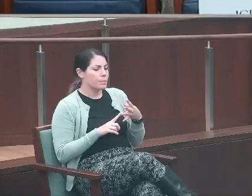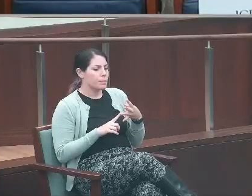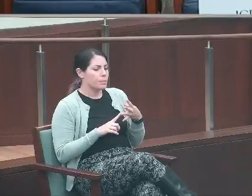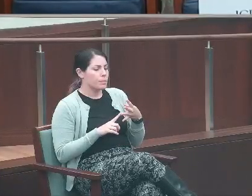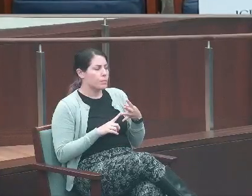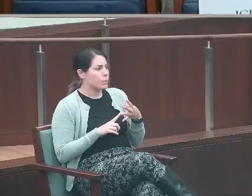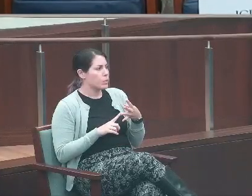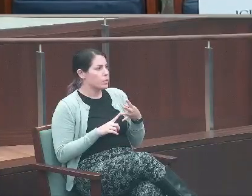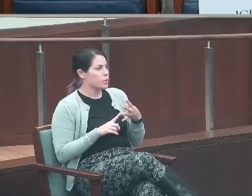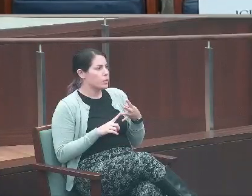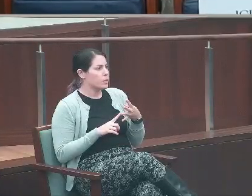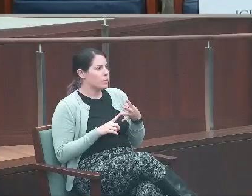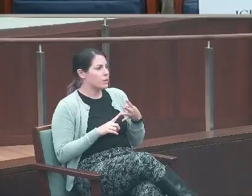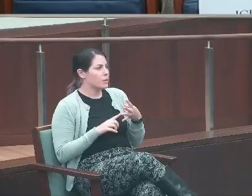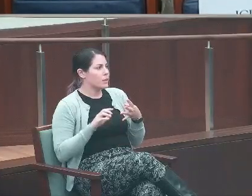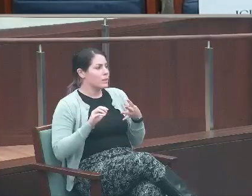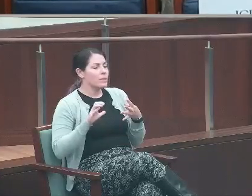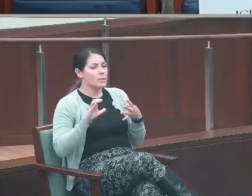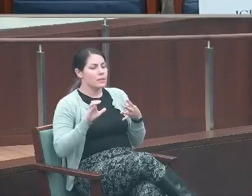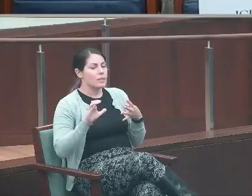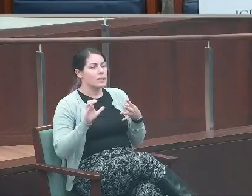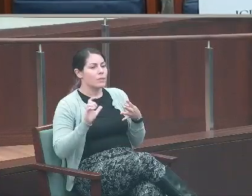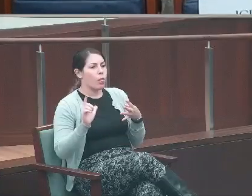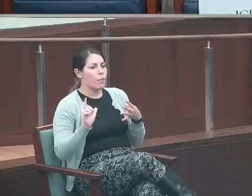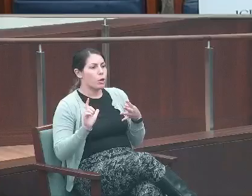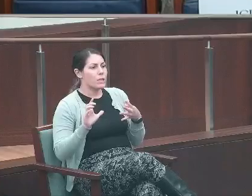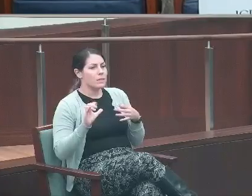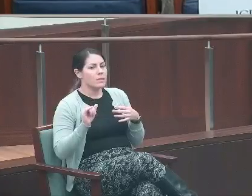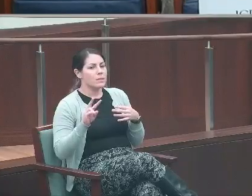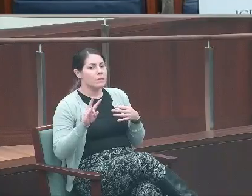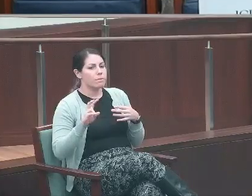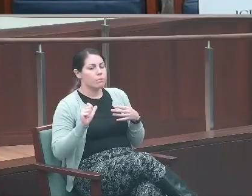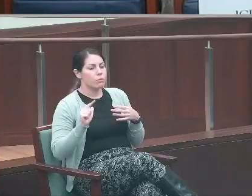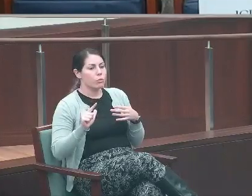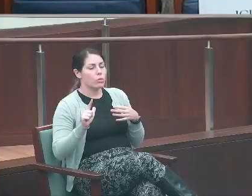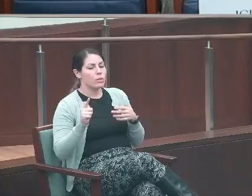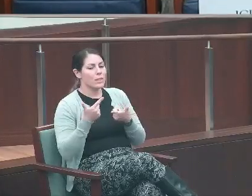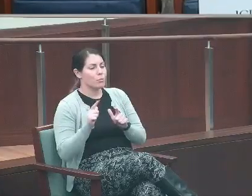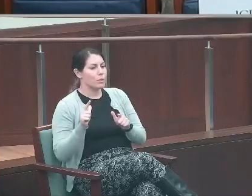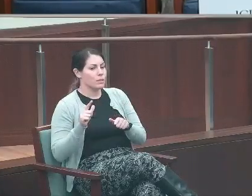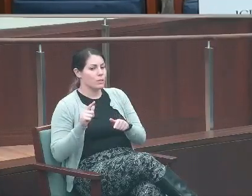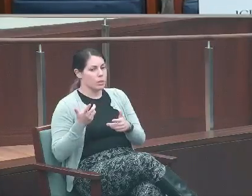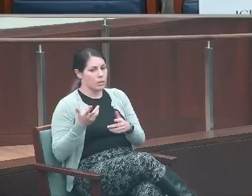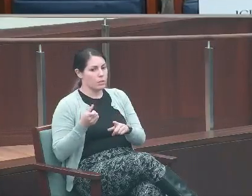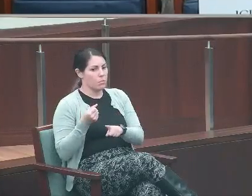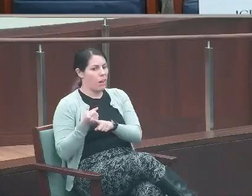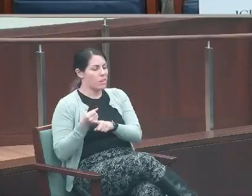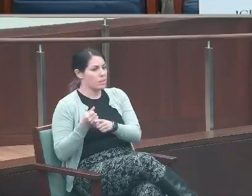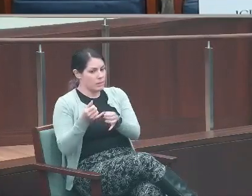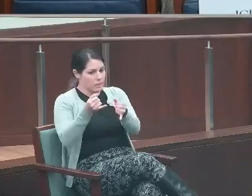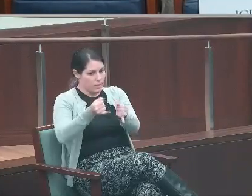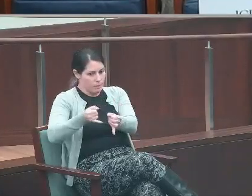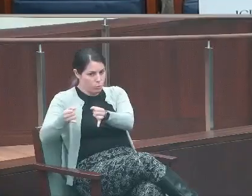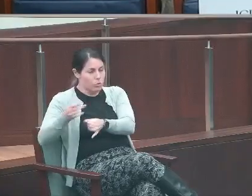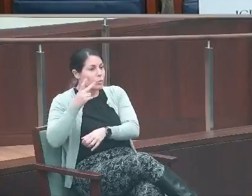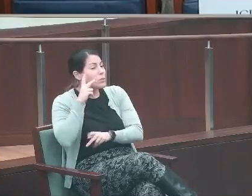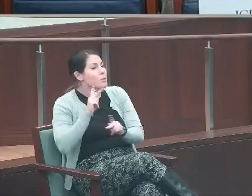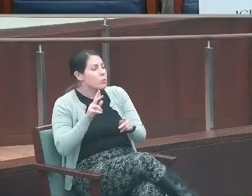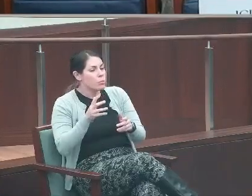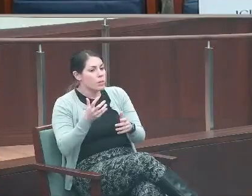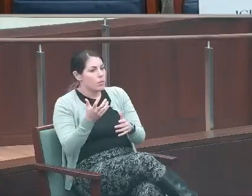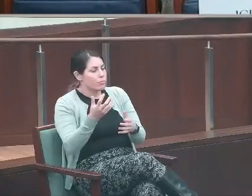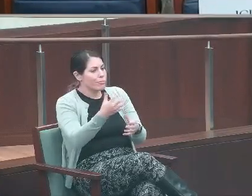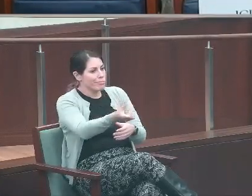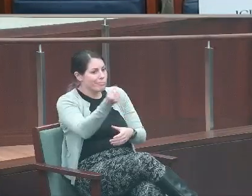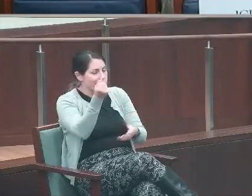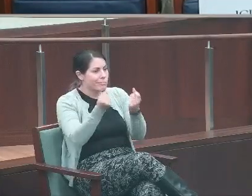right? If the second is threats against institutions, the third is threats against individuals. And that's what we see when people are being arrested and